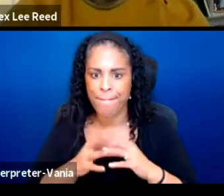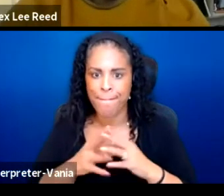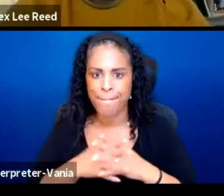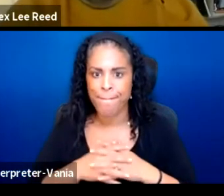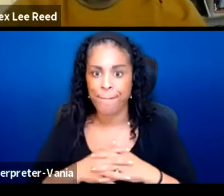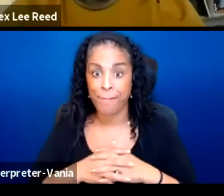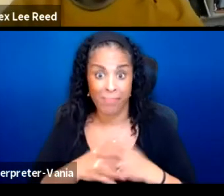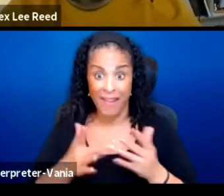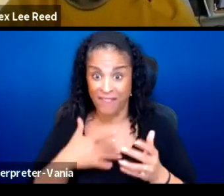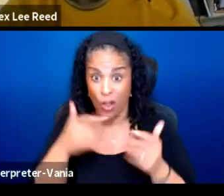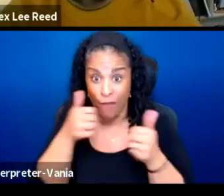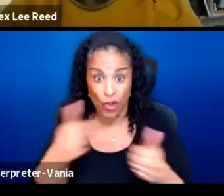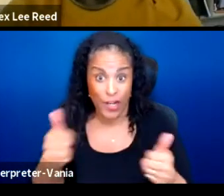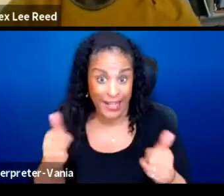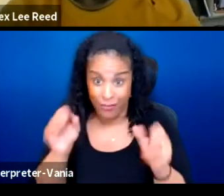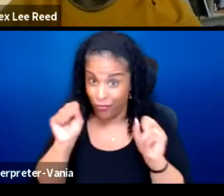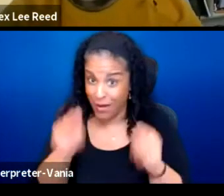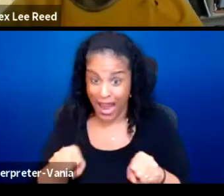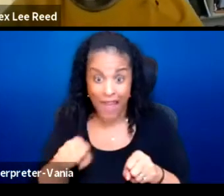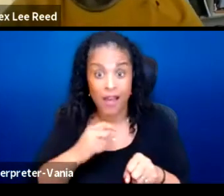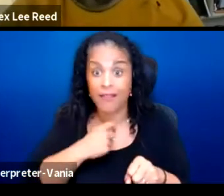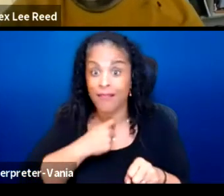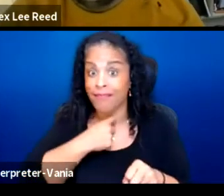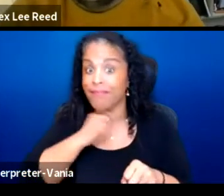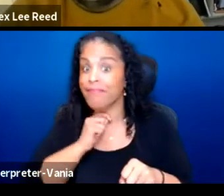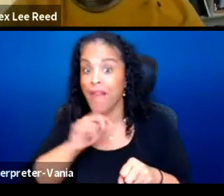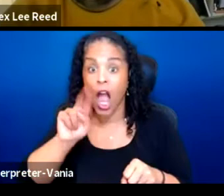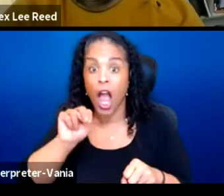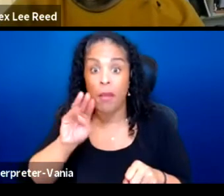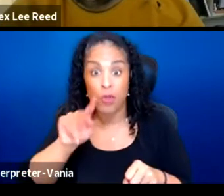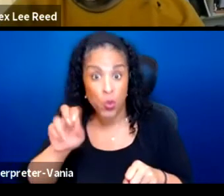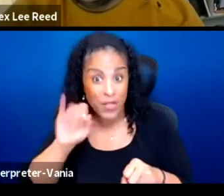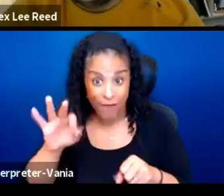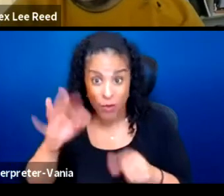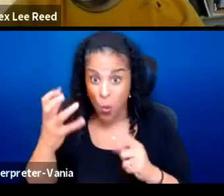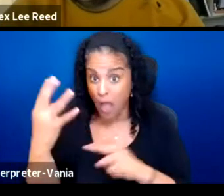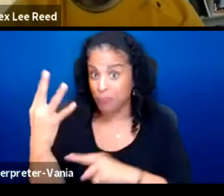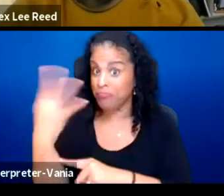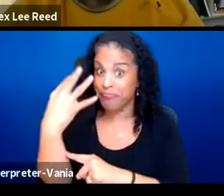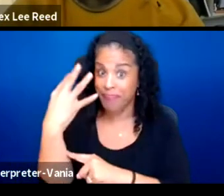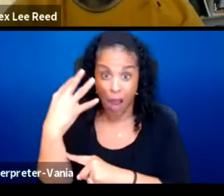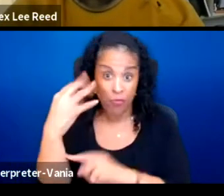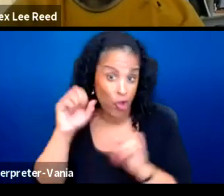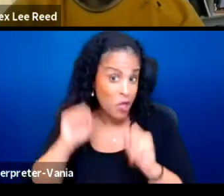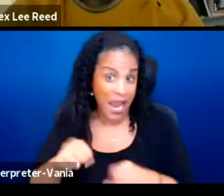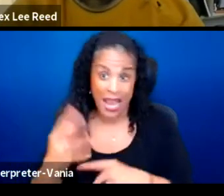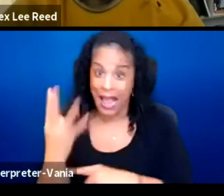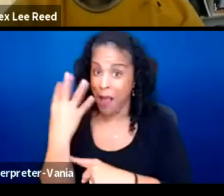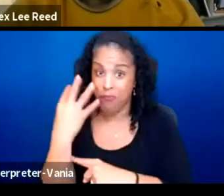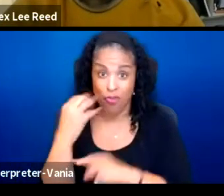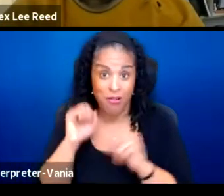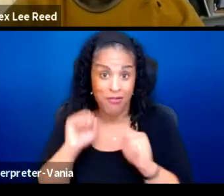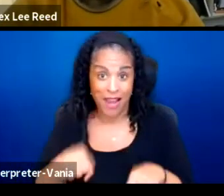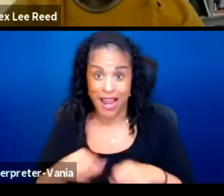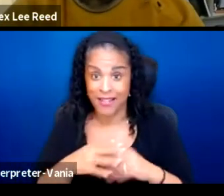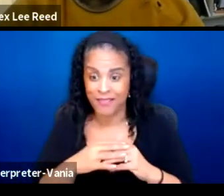So feel free to unmute yourself. If you'd like to be on camera, you can be on camera. Nabra? So,